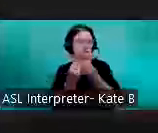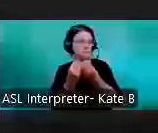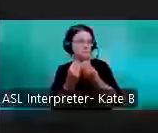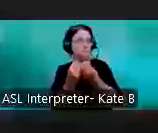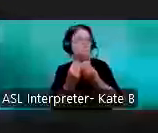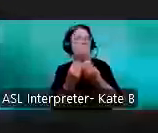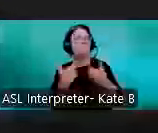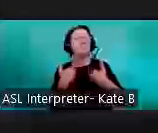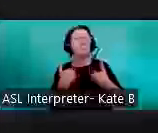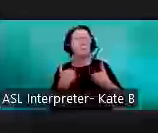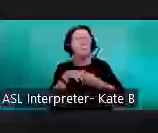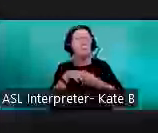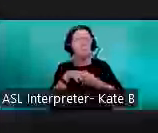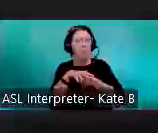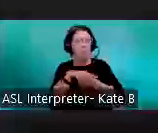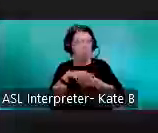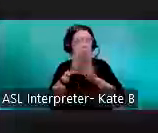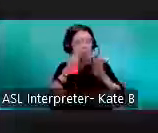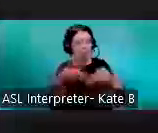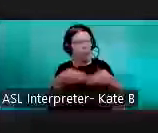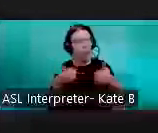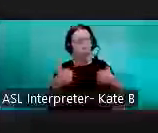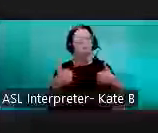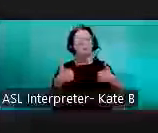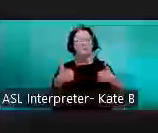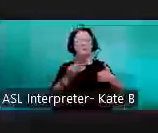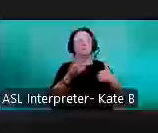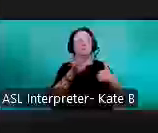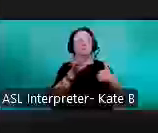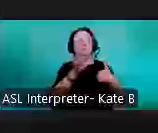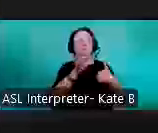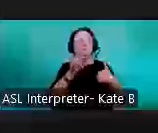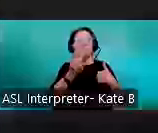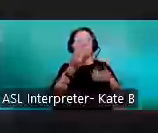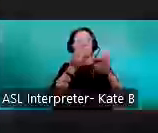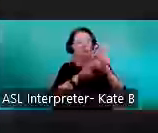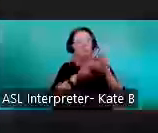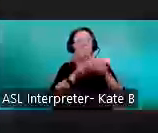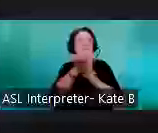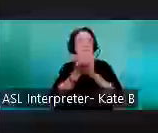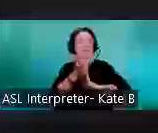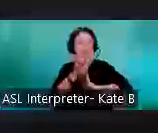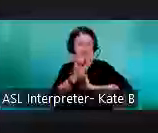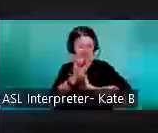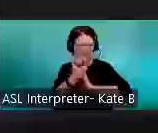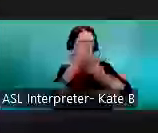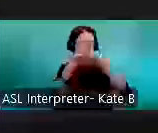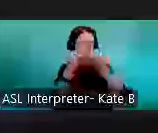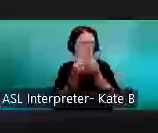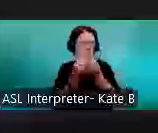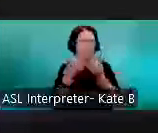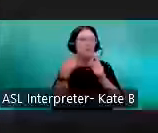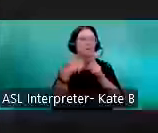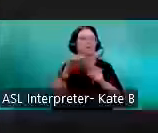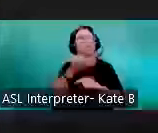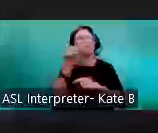very local focus. So I represent the League of Women Voters of Wisconsin, the state organization, and then there are